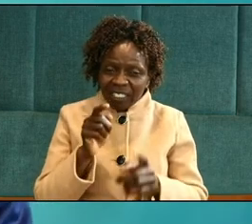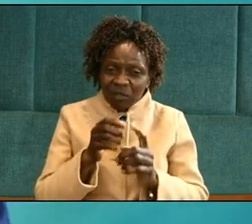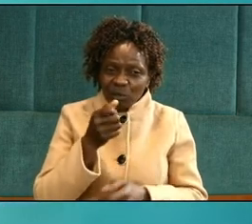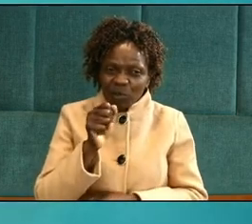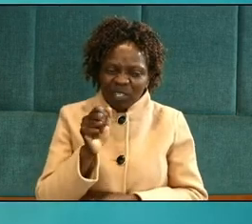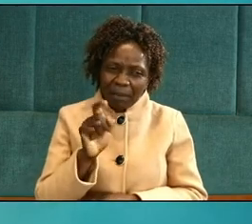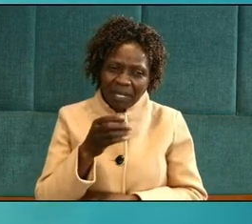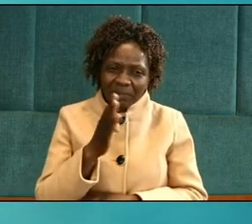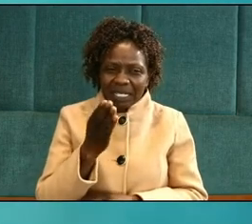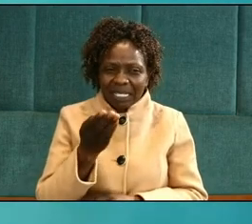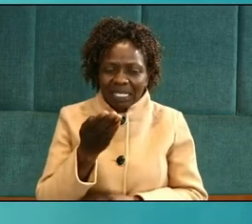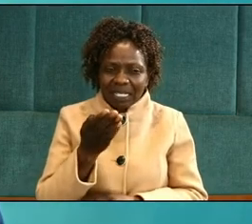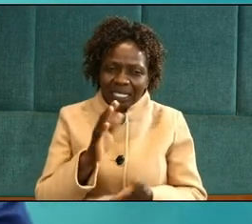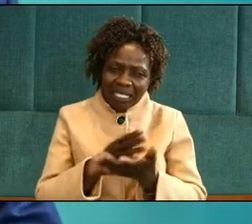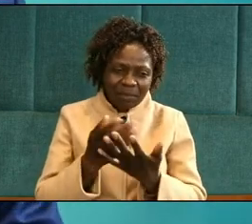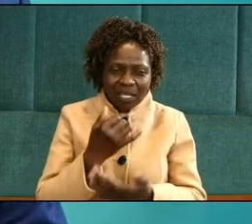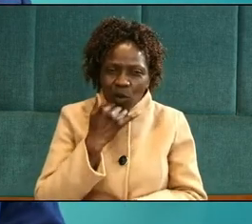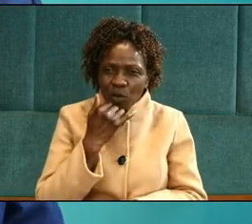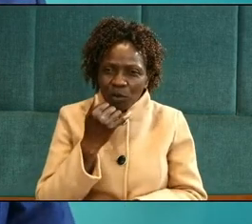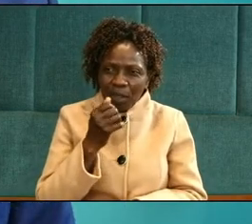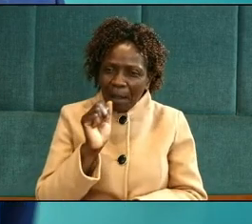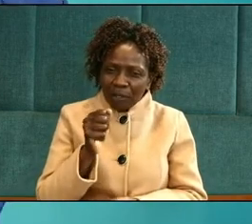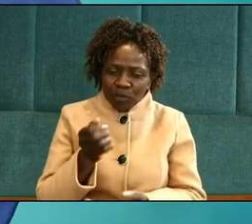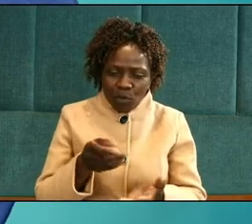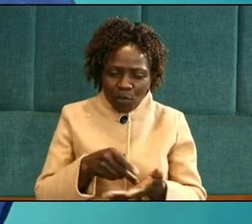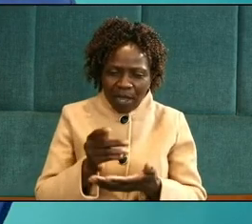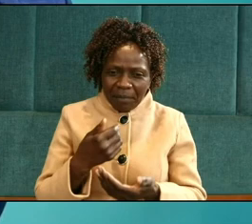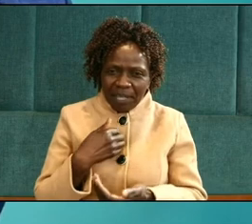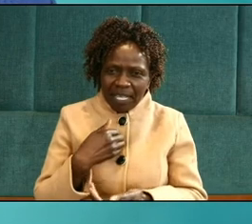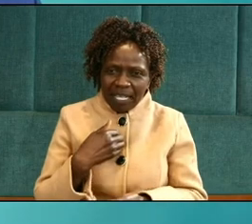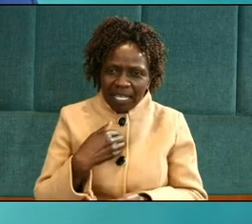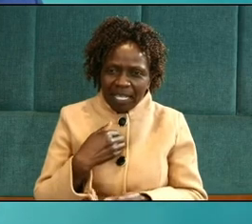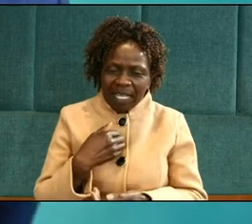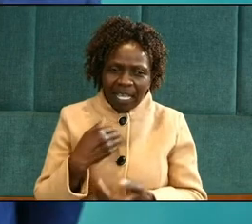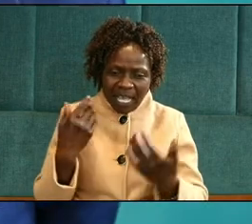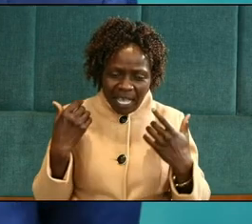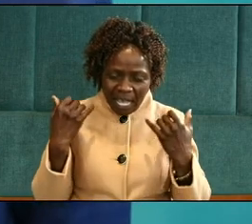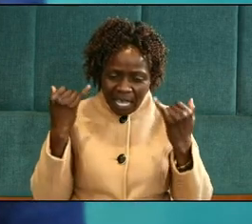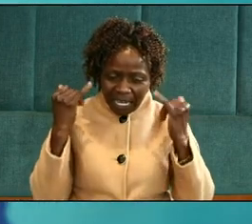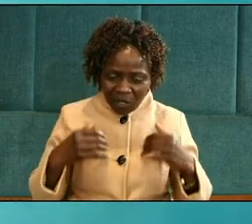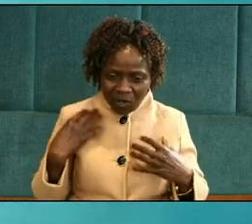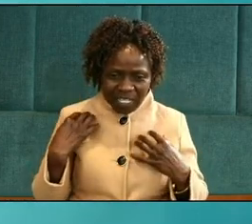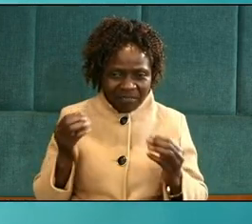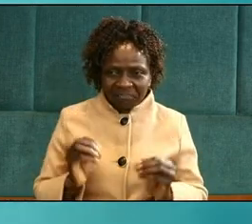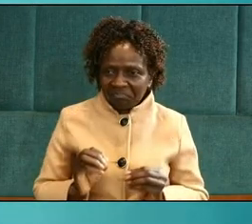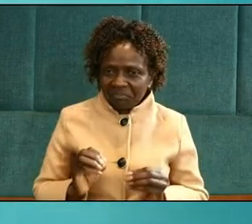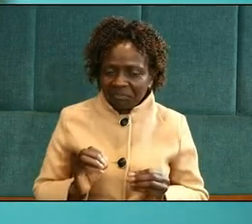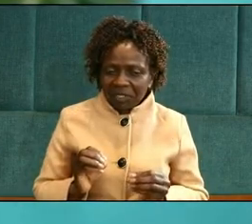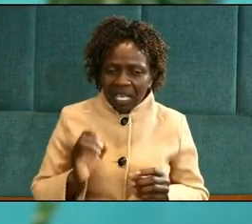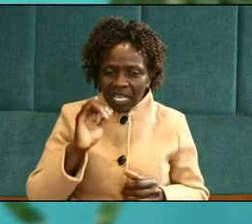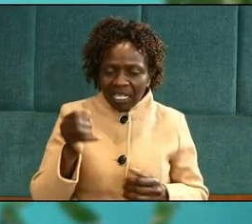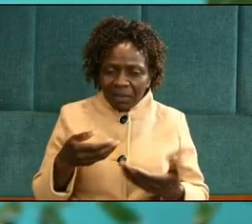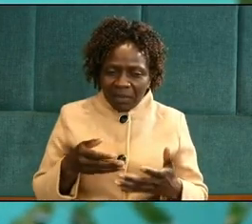there must be something wrong. He cannot just buy me a what? A new dress. He cannot just buy me